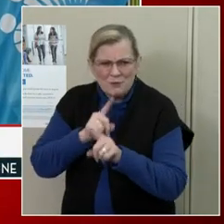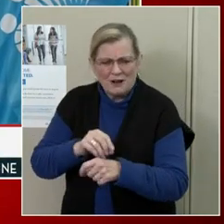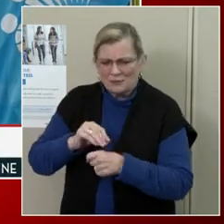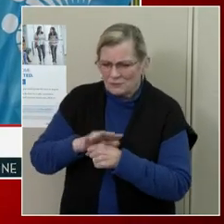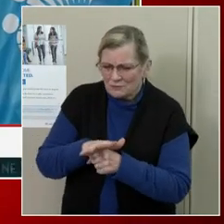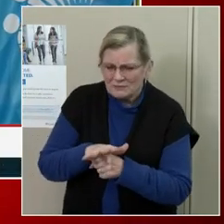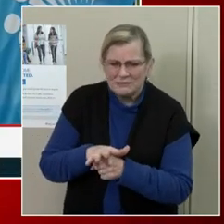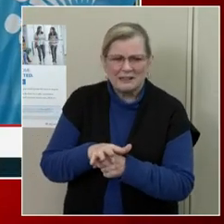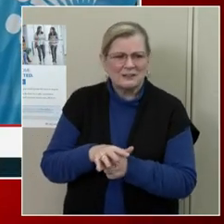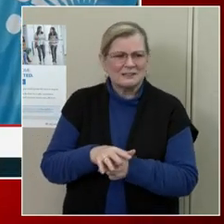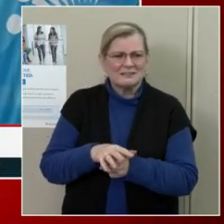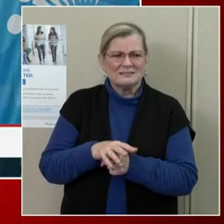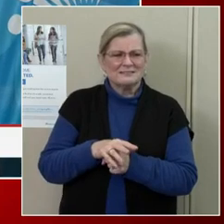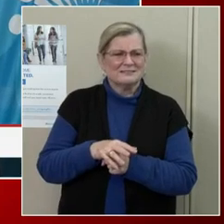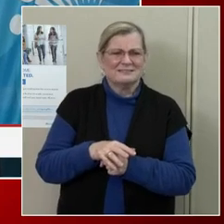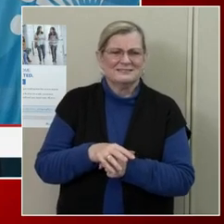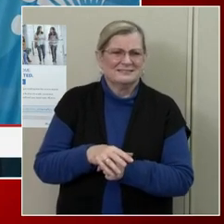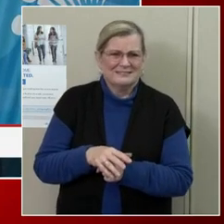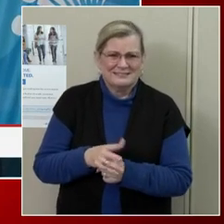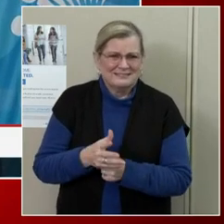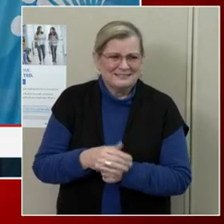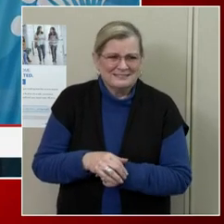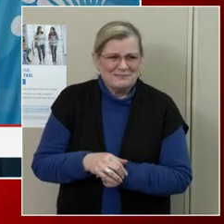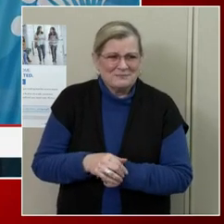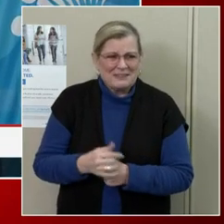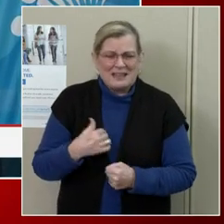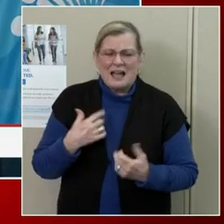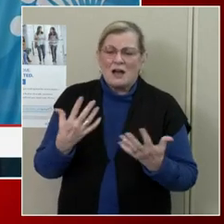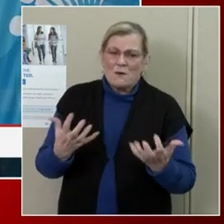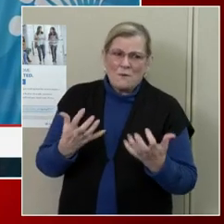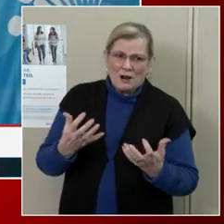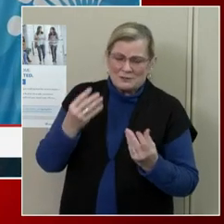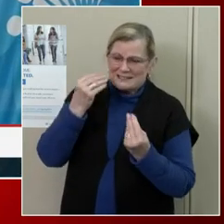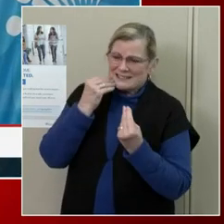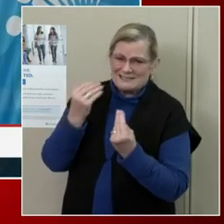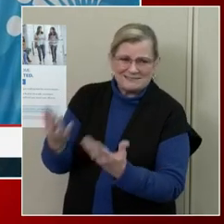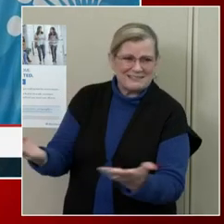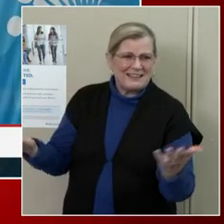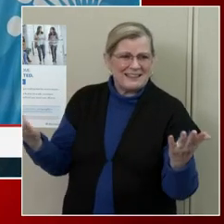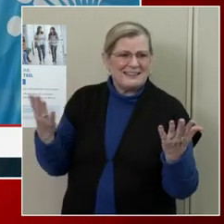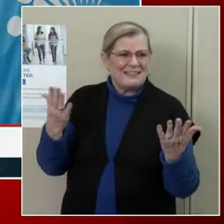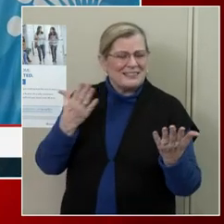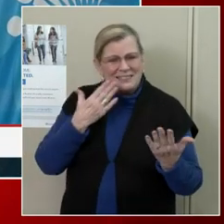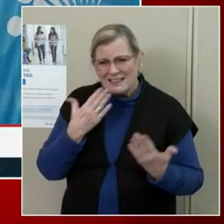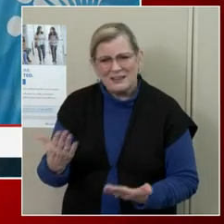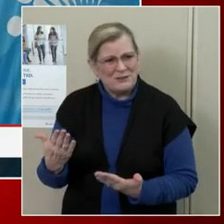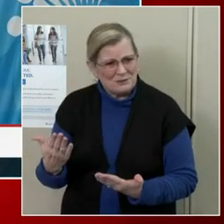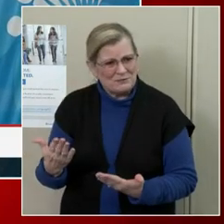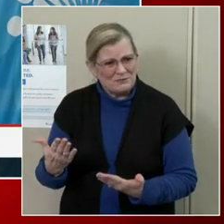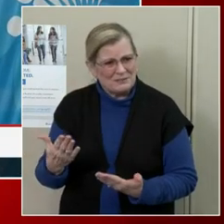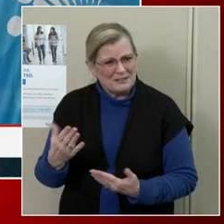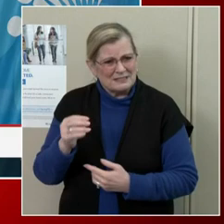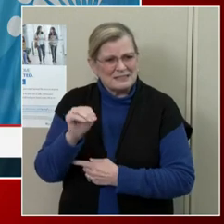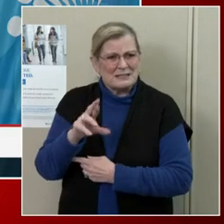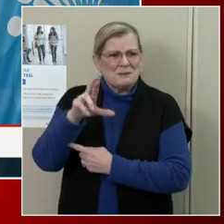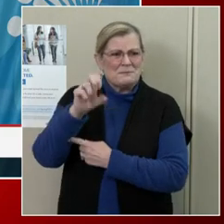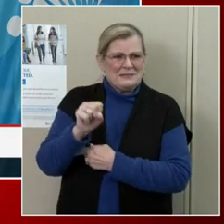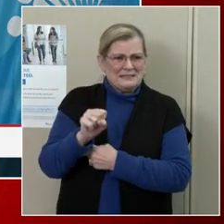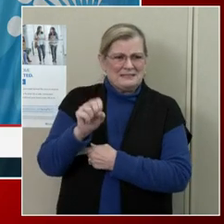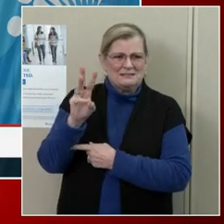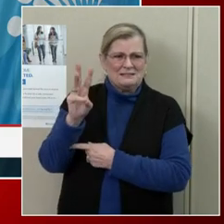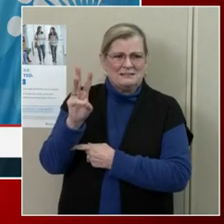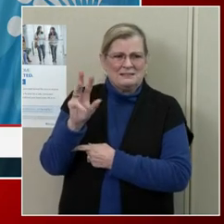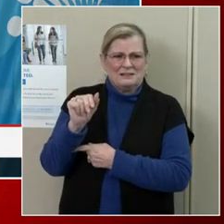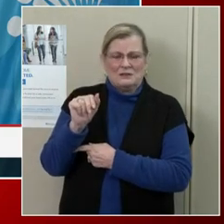in Washington, D.C. And I also want to extend a huge thanks to Ms. Williams-Brinkley for her leadership here at